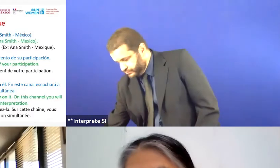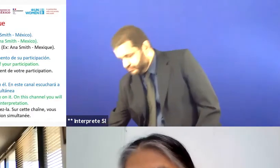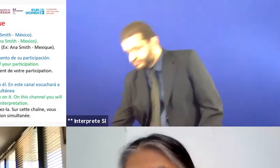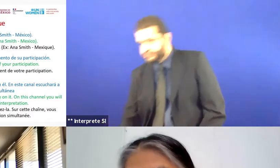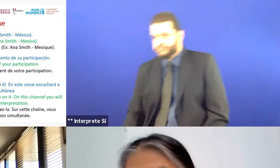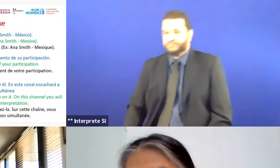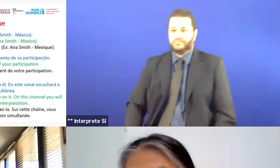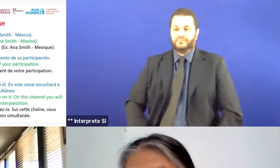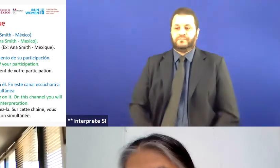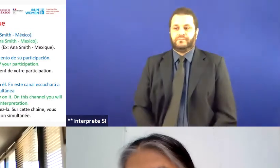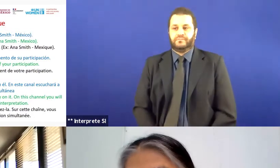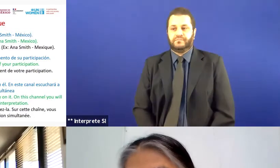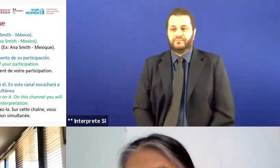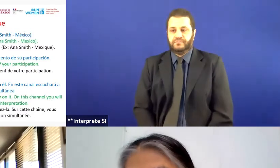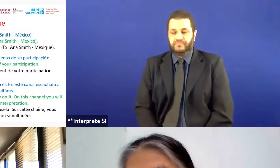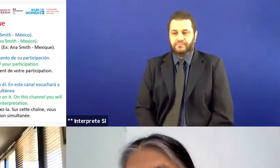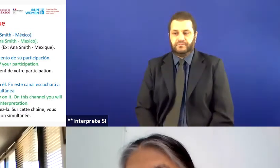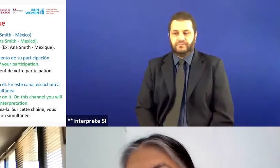much.